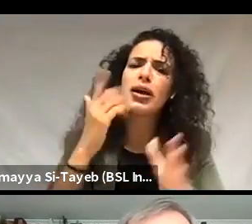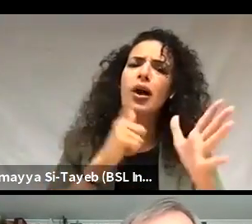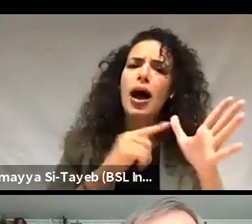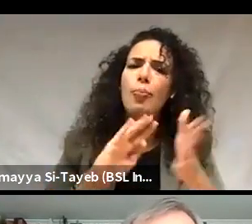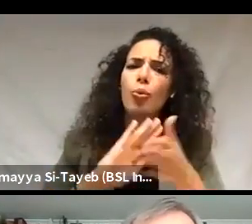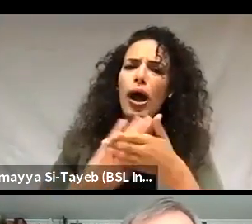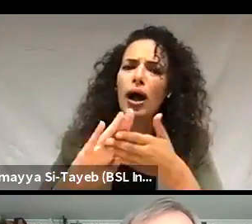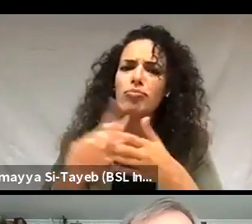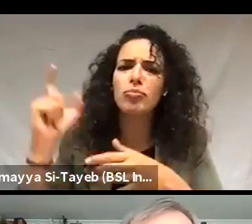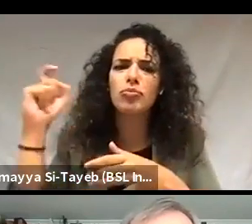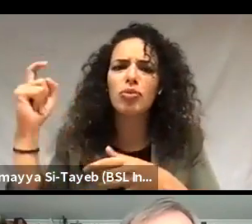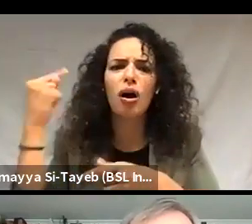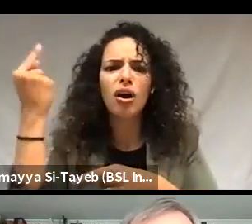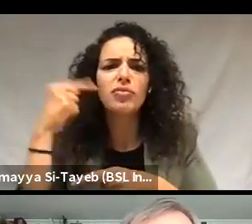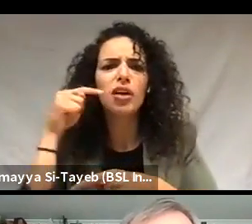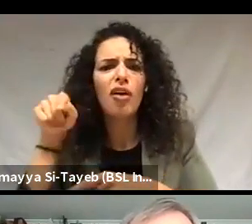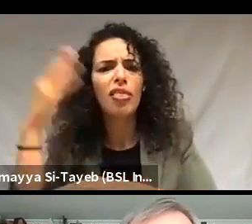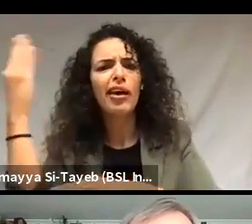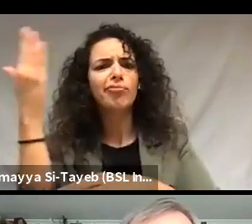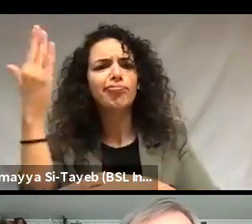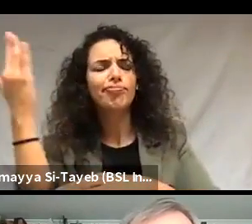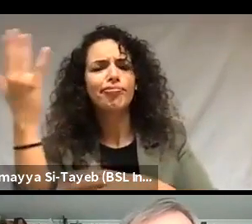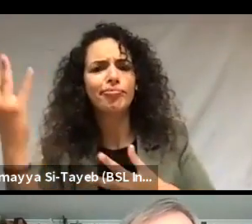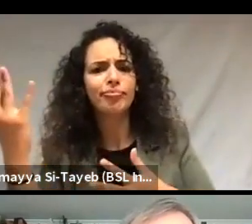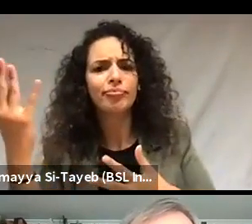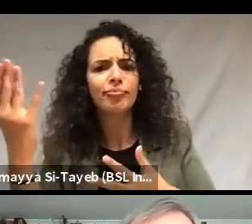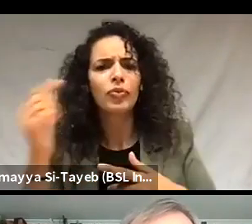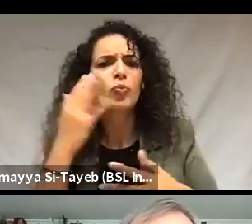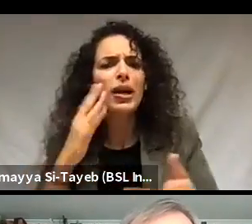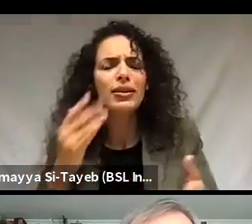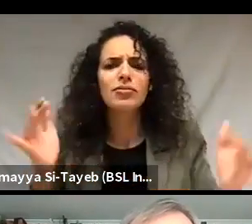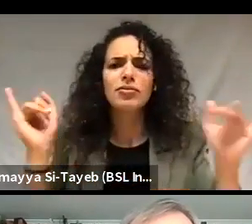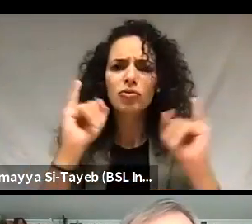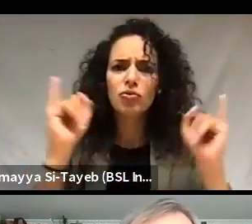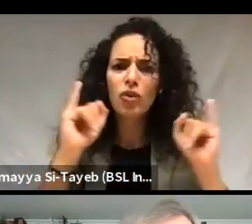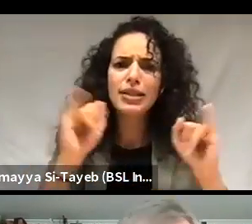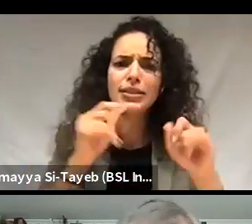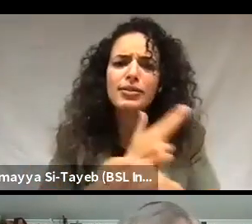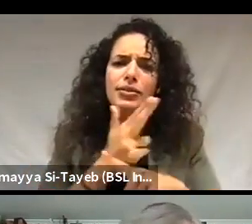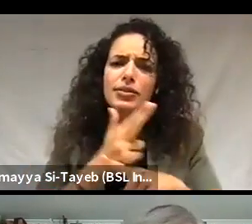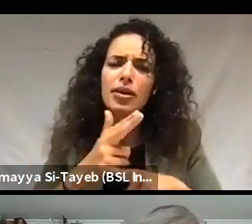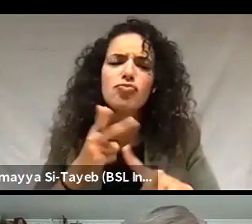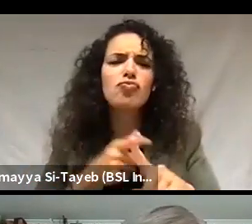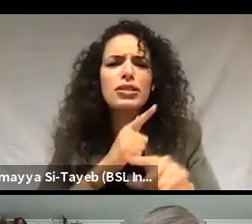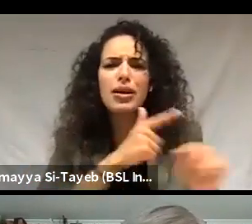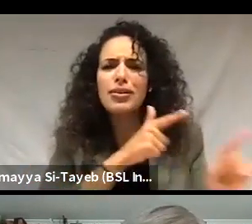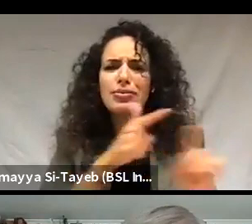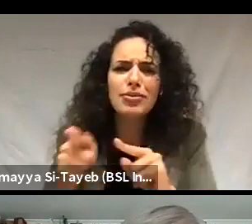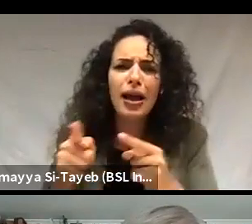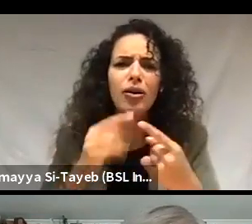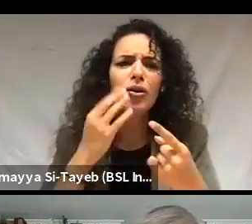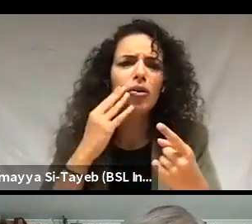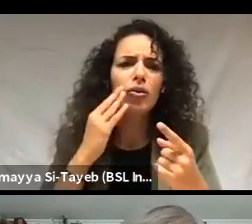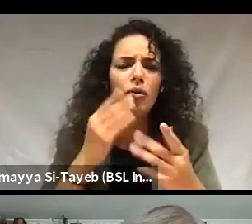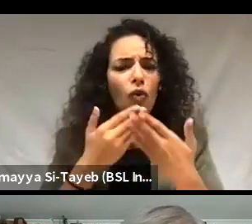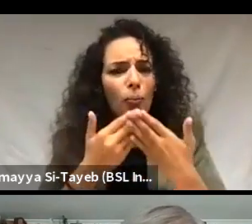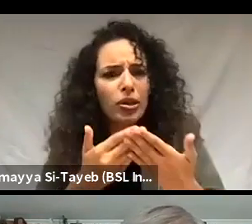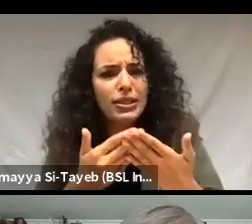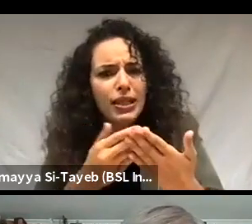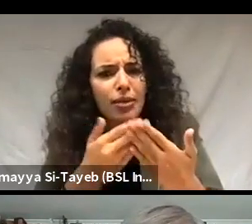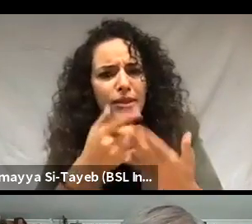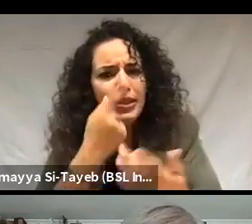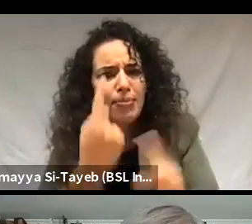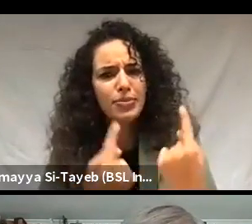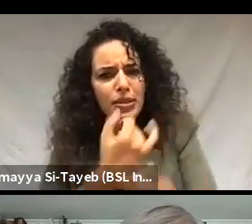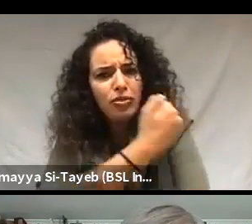I mean, during this crisis, when there is a terrorist attack against Muslims, and some media